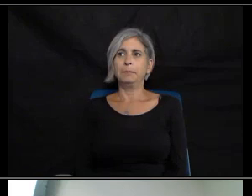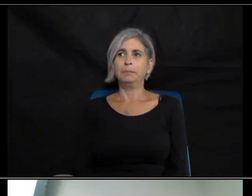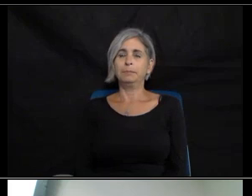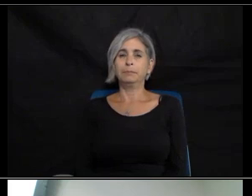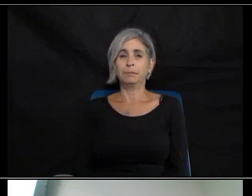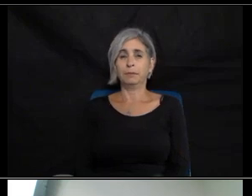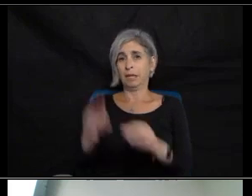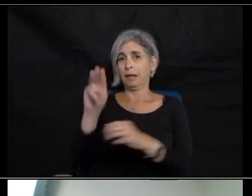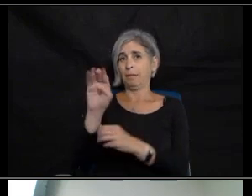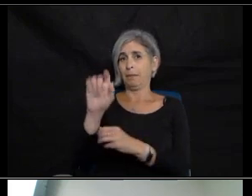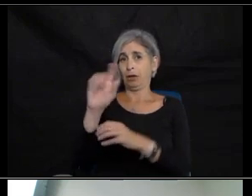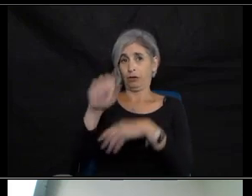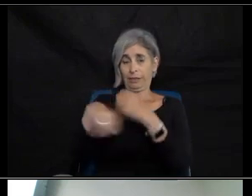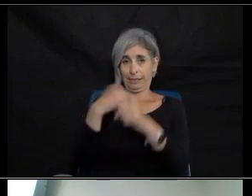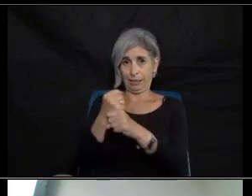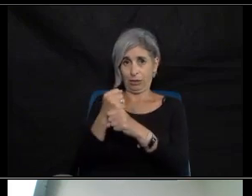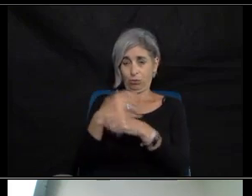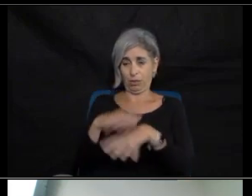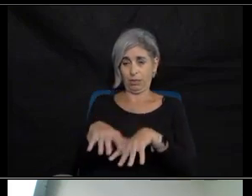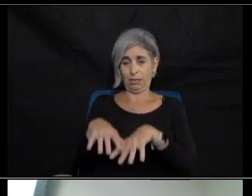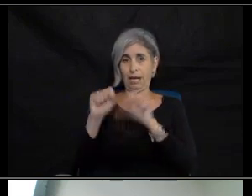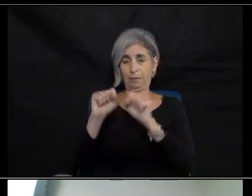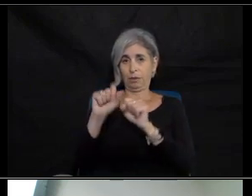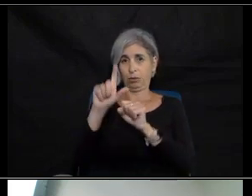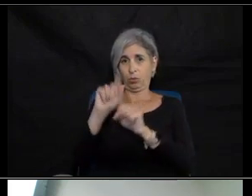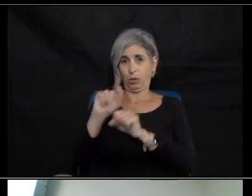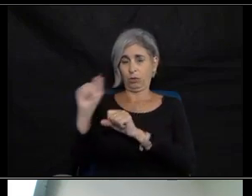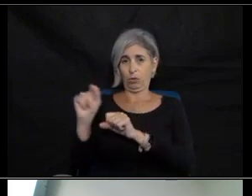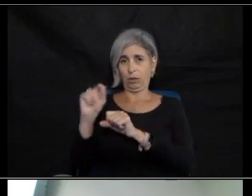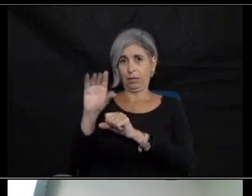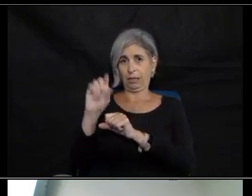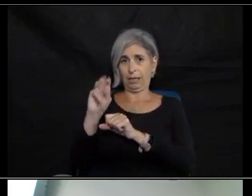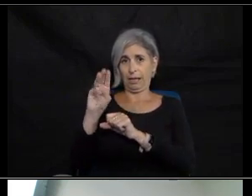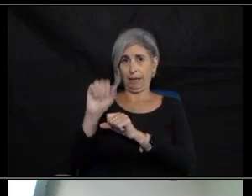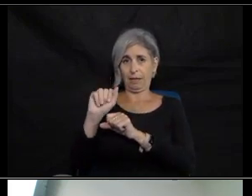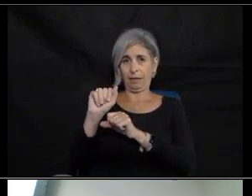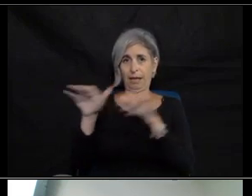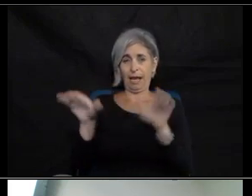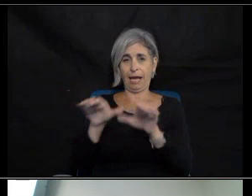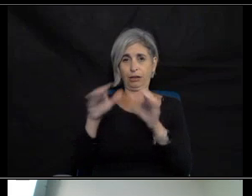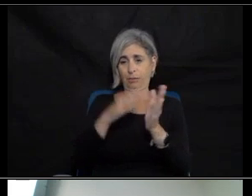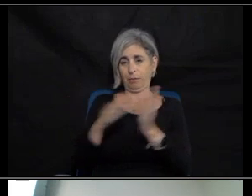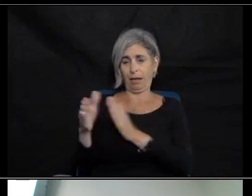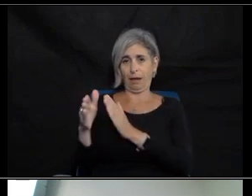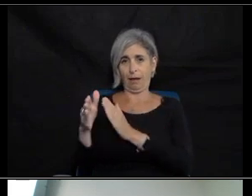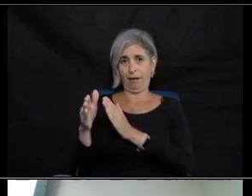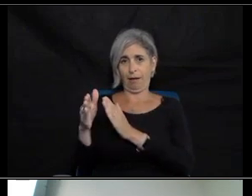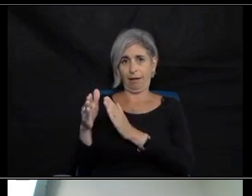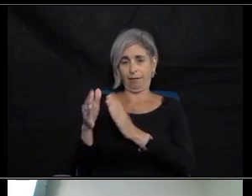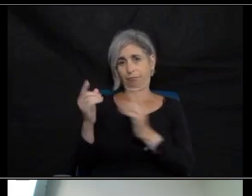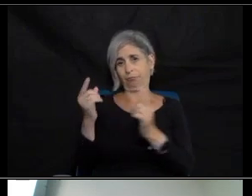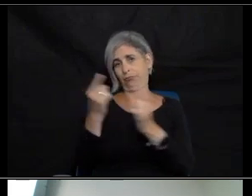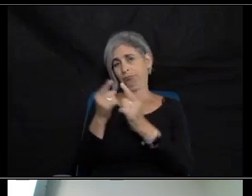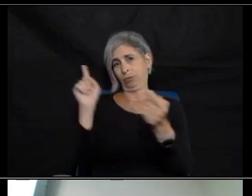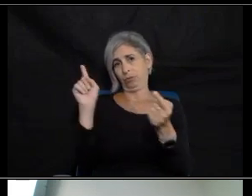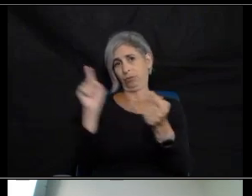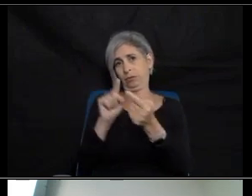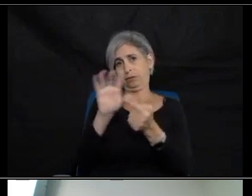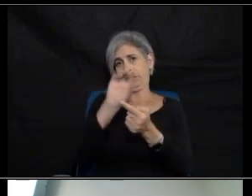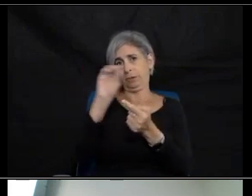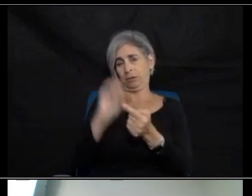In March of this year, the city adopted its updated 2020 Climate Action Plan, which set targets for a 50% reduction in